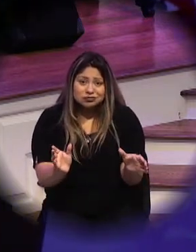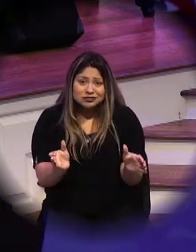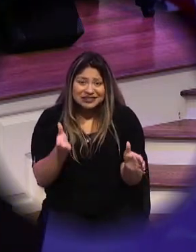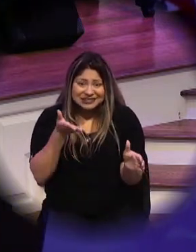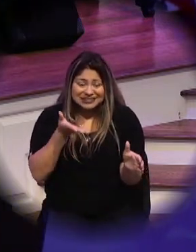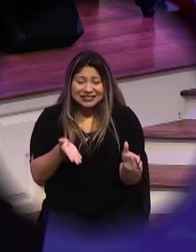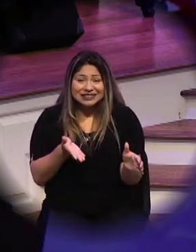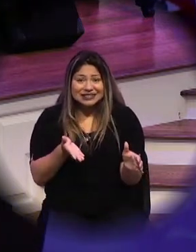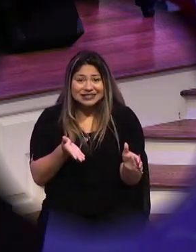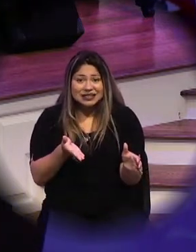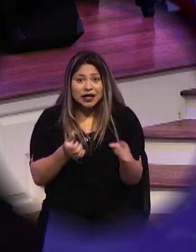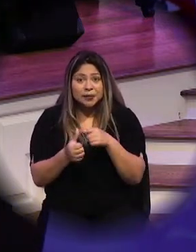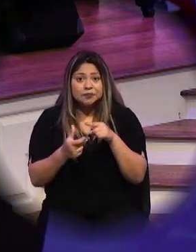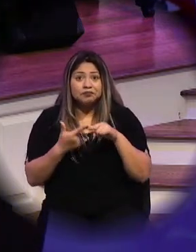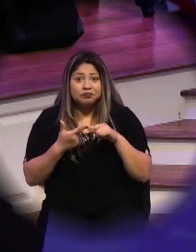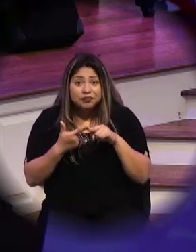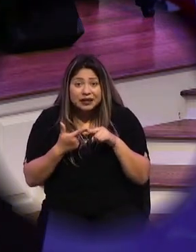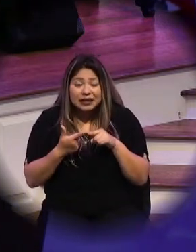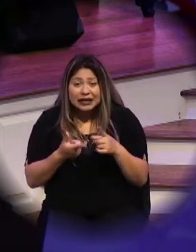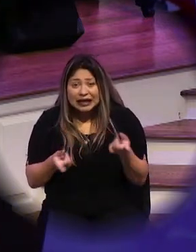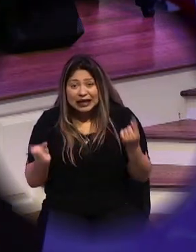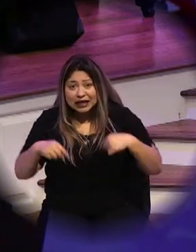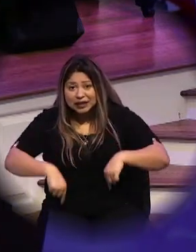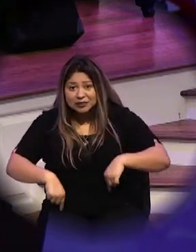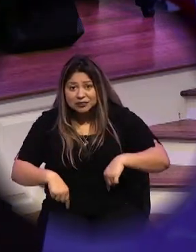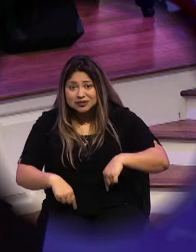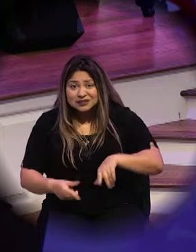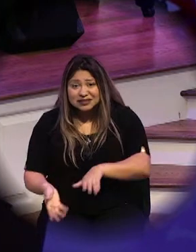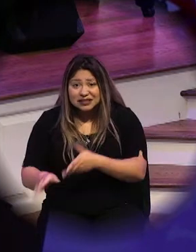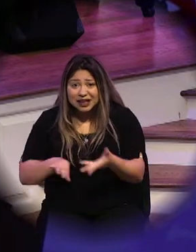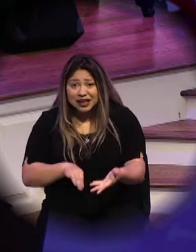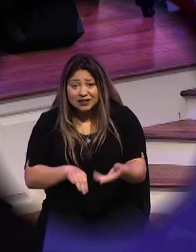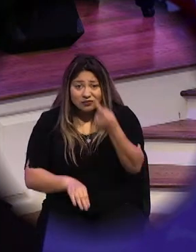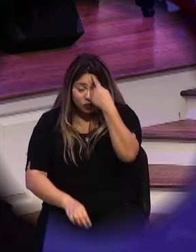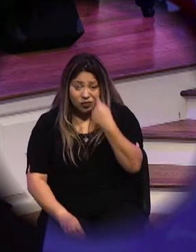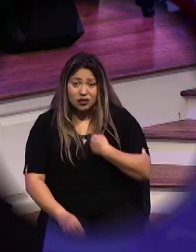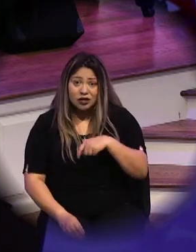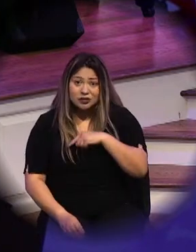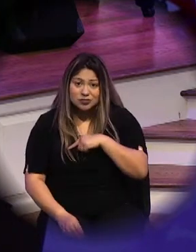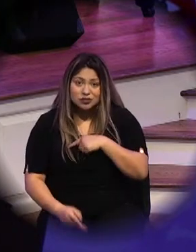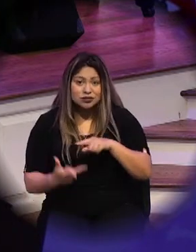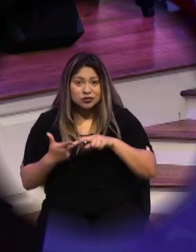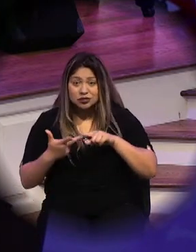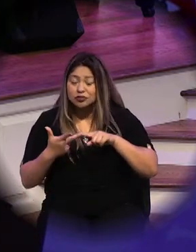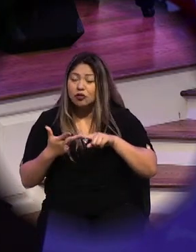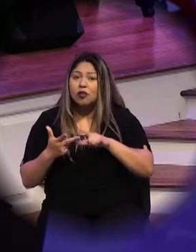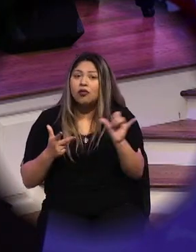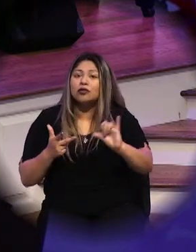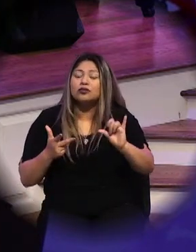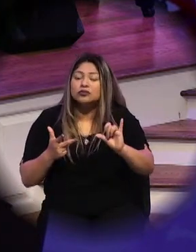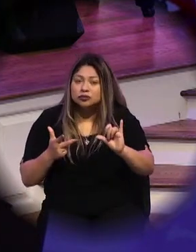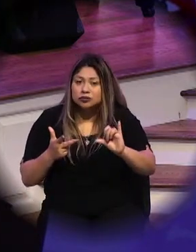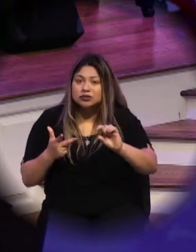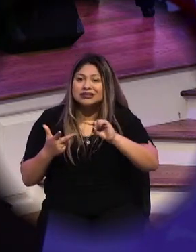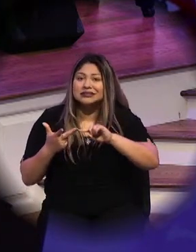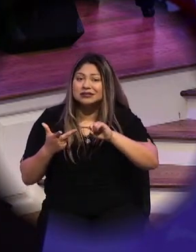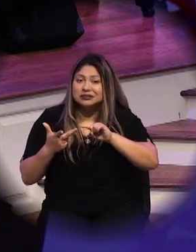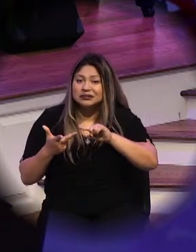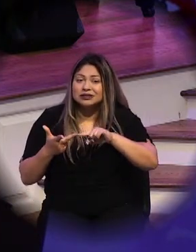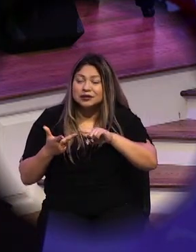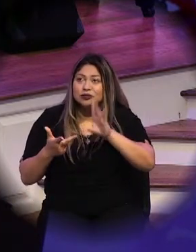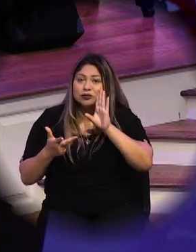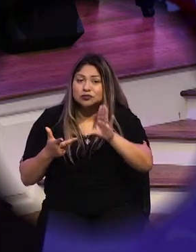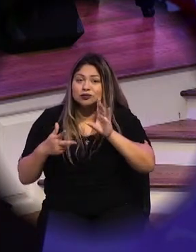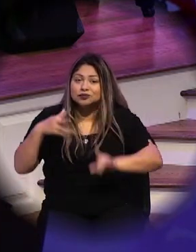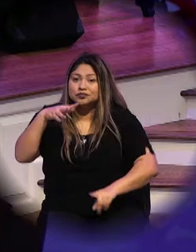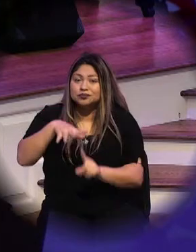us. It's also that He will come again and set all things right. We need that news every